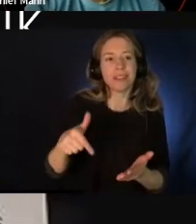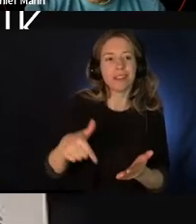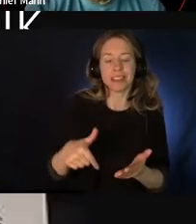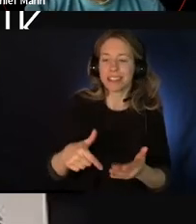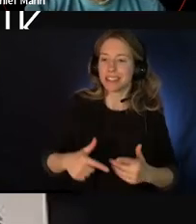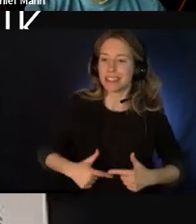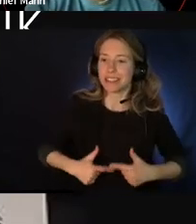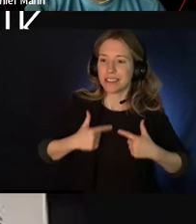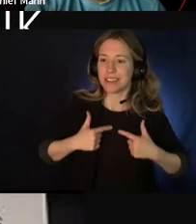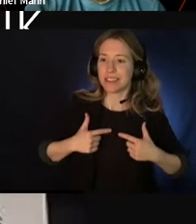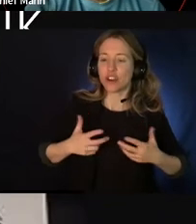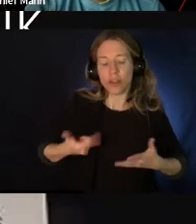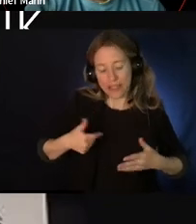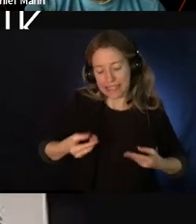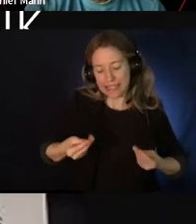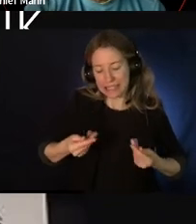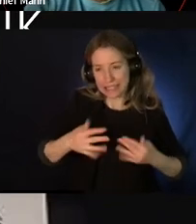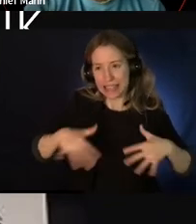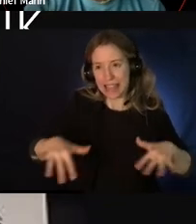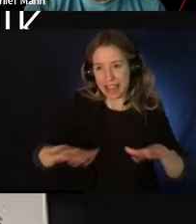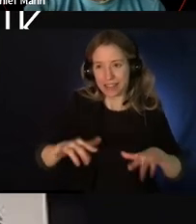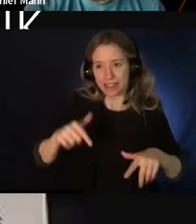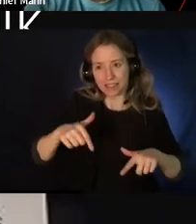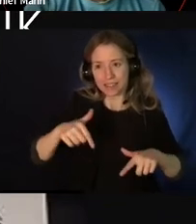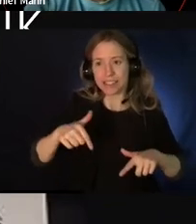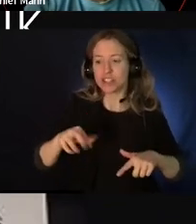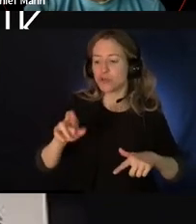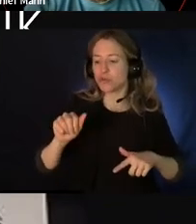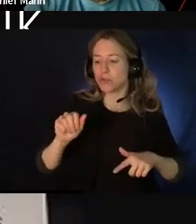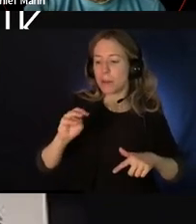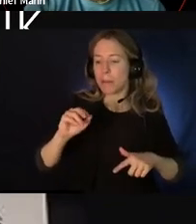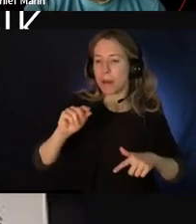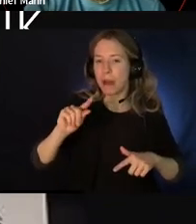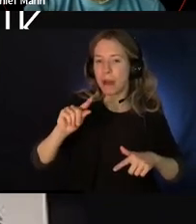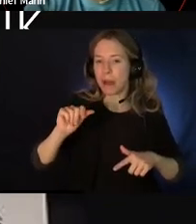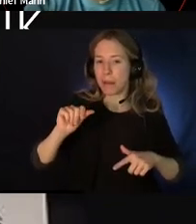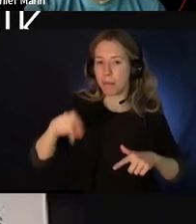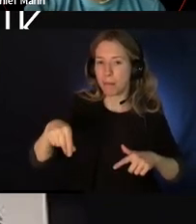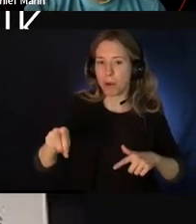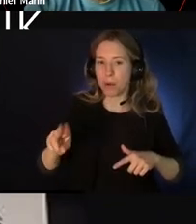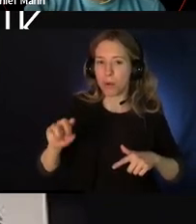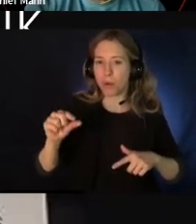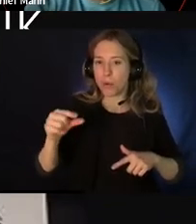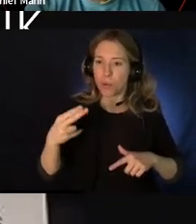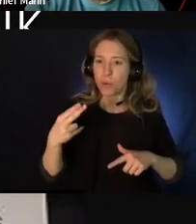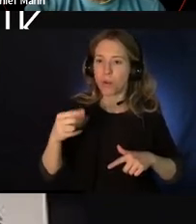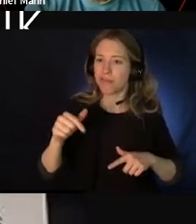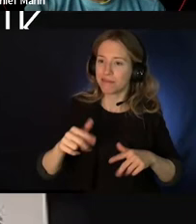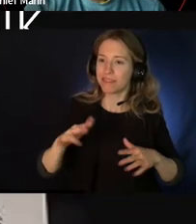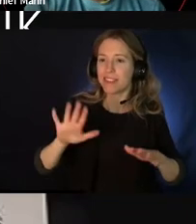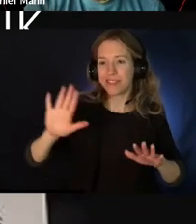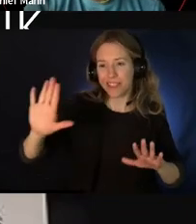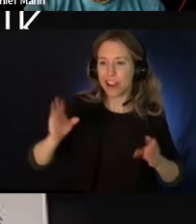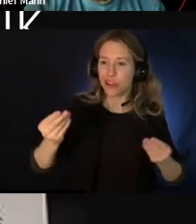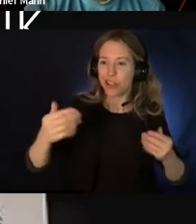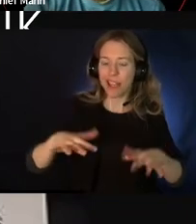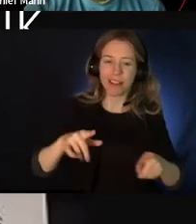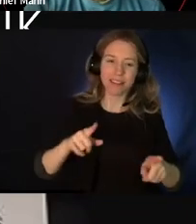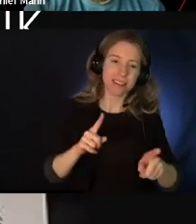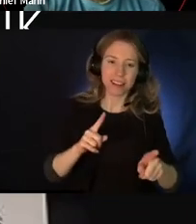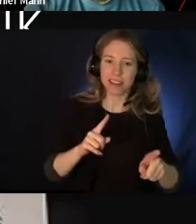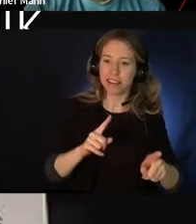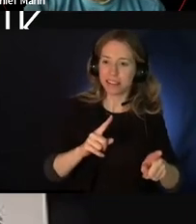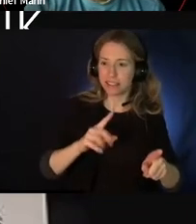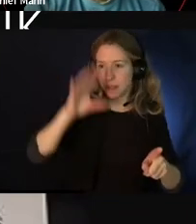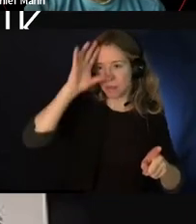in the exact same footprint. He is an amazing man who walks with